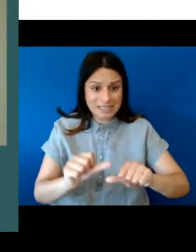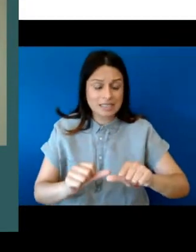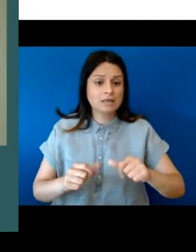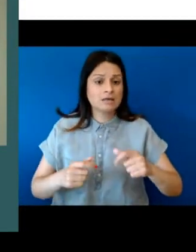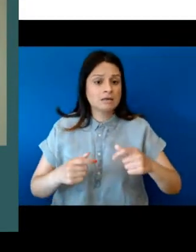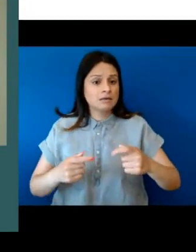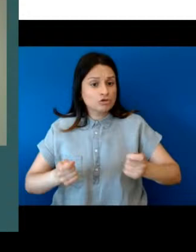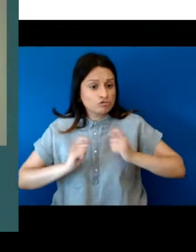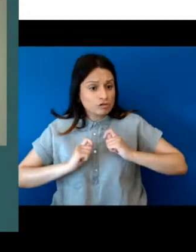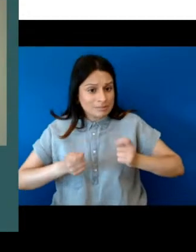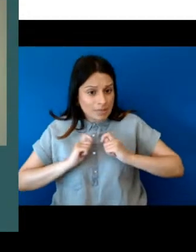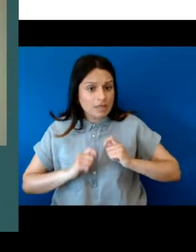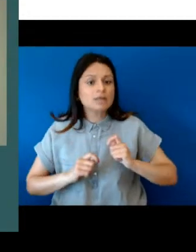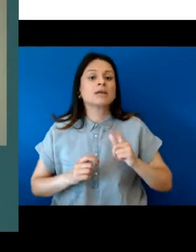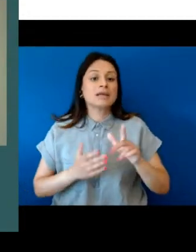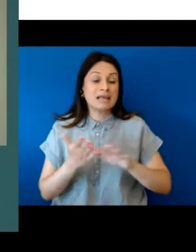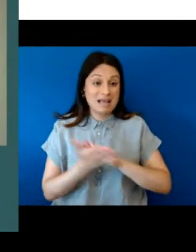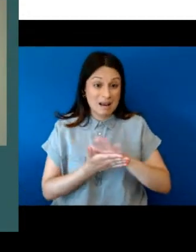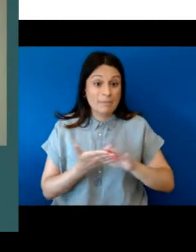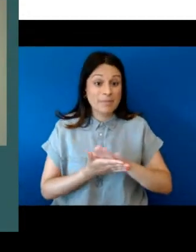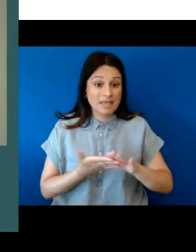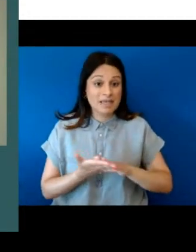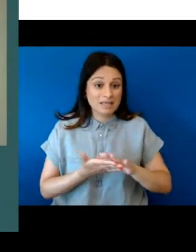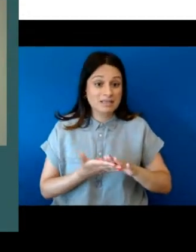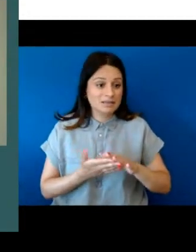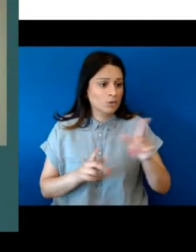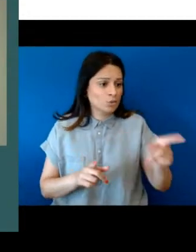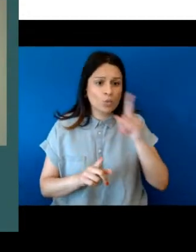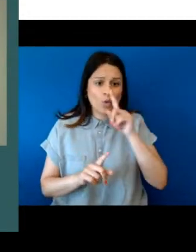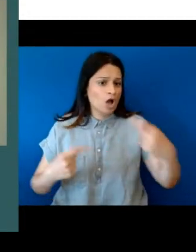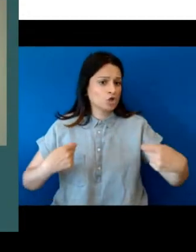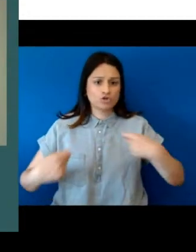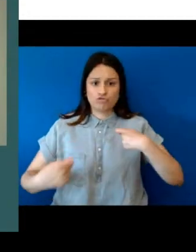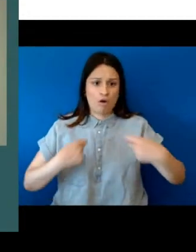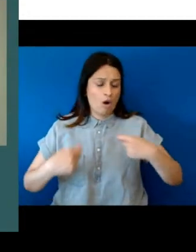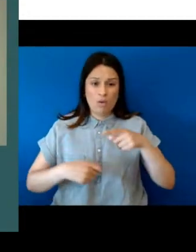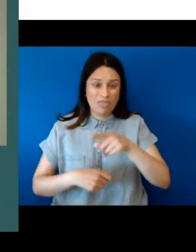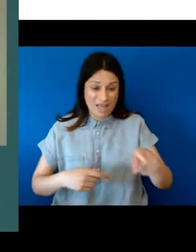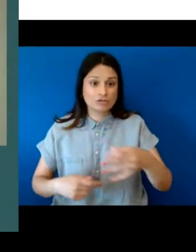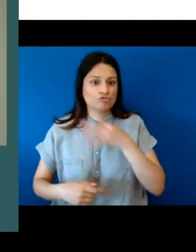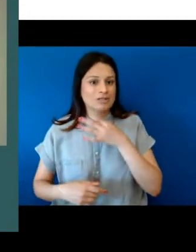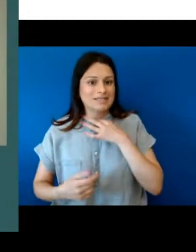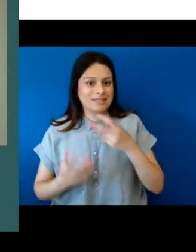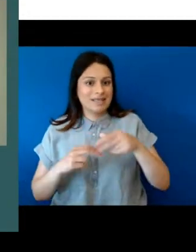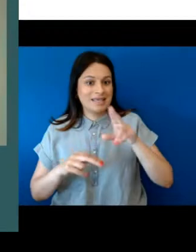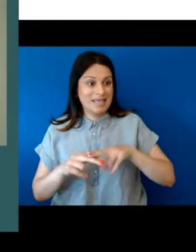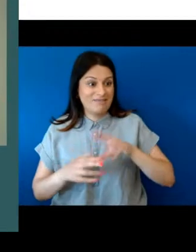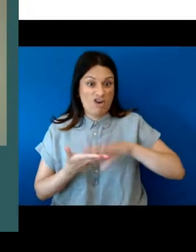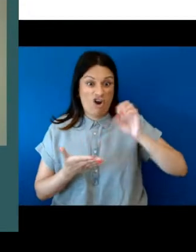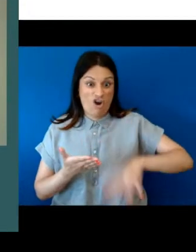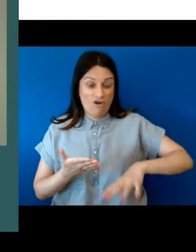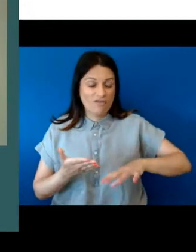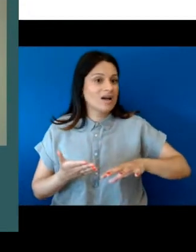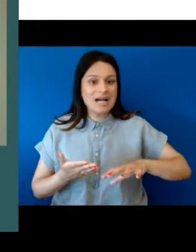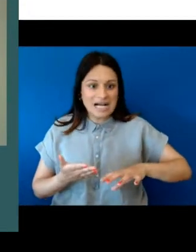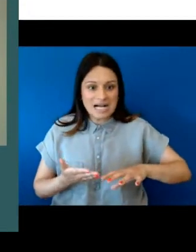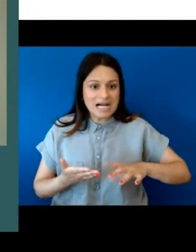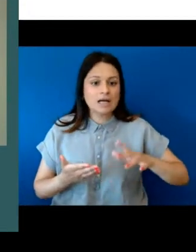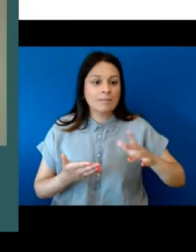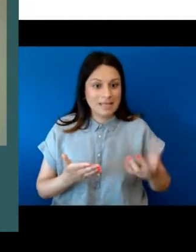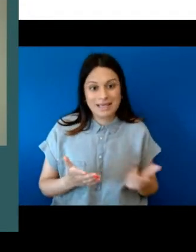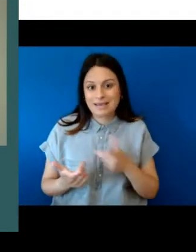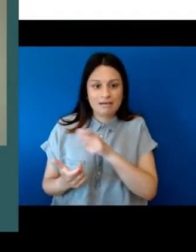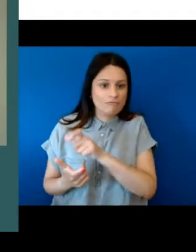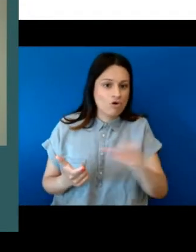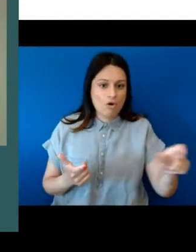have a decrease in asthma control, then that wouldn't be good for the mum carrying a new baby. So yeah, so we're